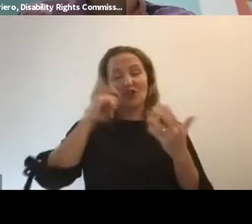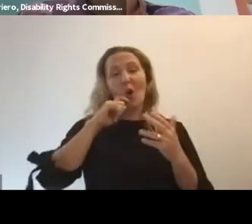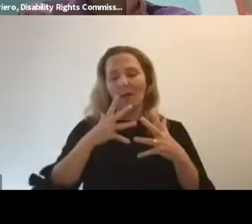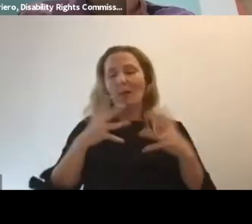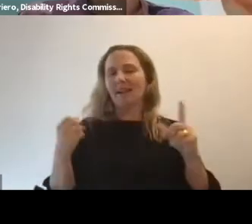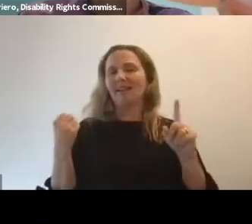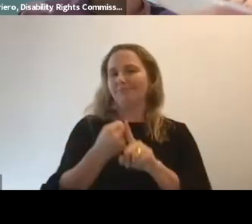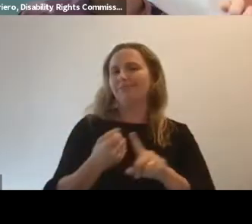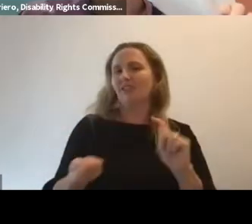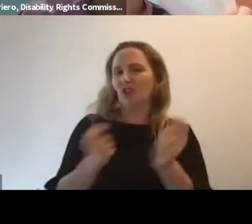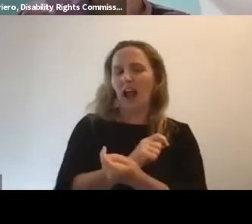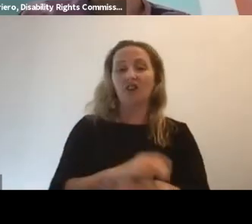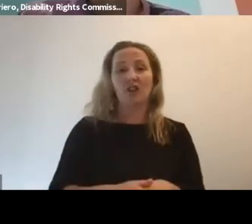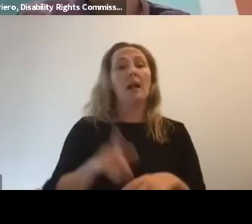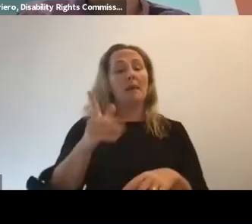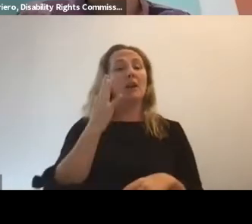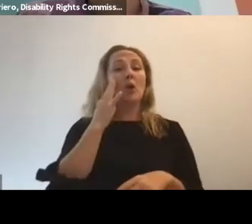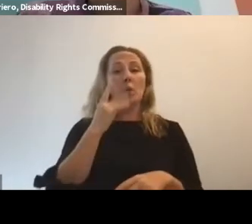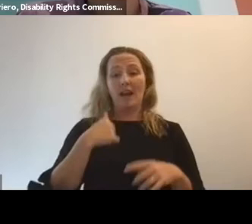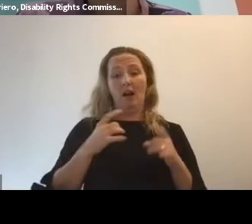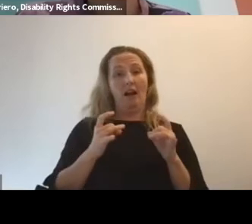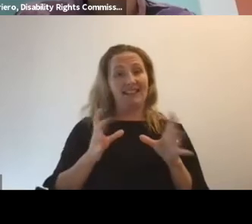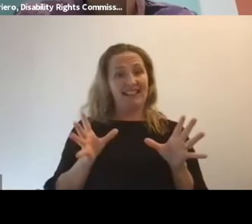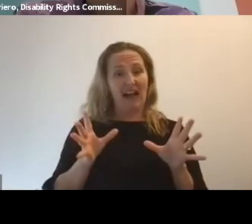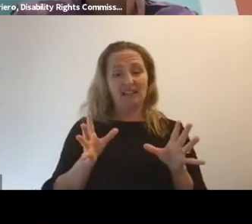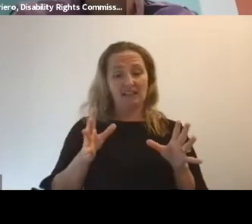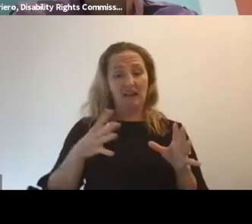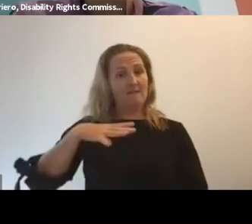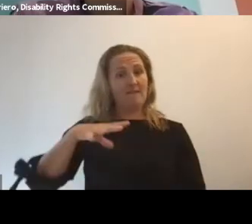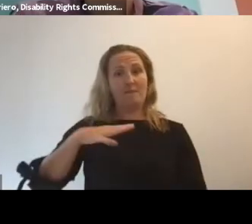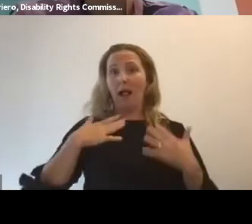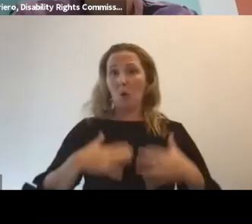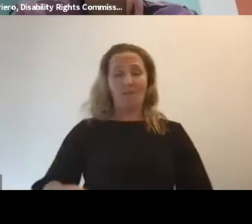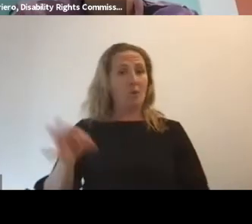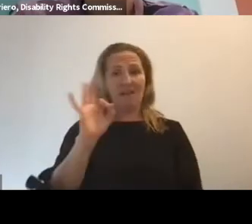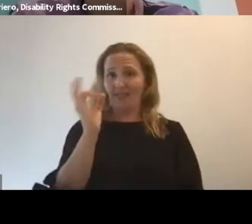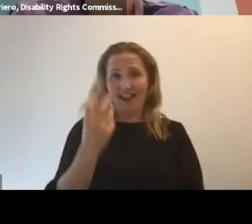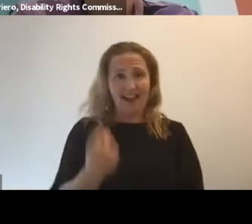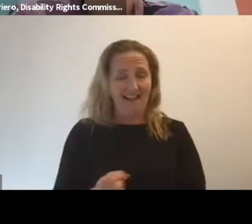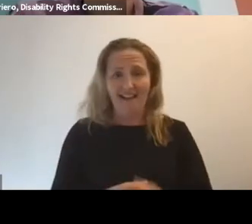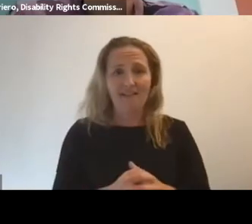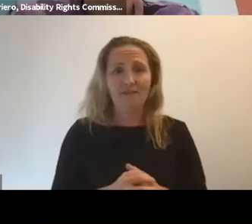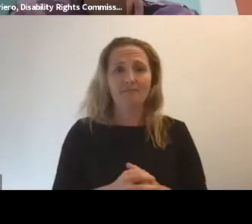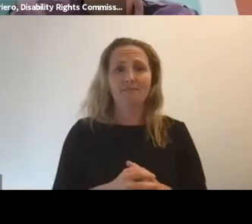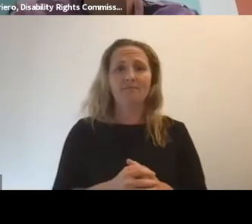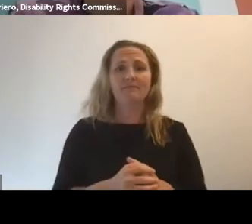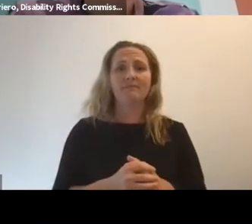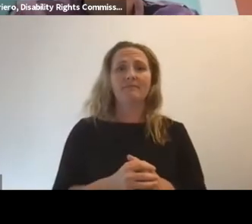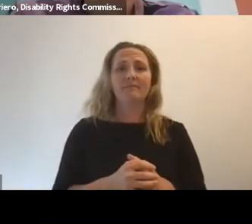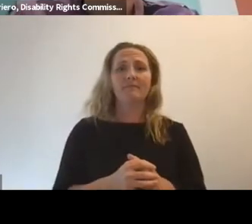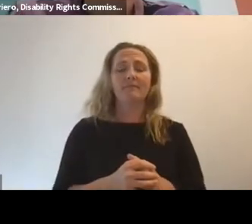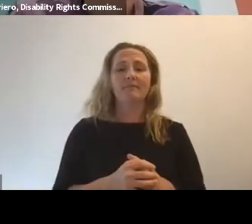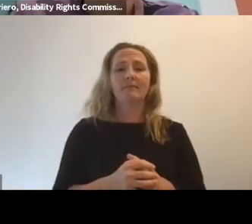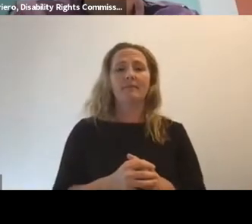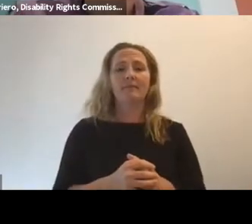females didn't exist for quite a long time. You just, they weren't the same as the men, so they weren't